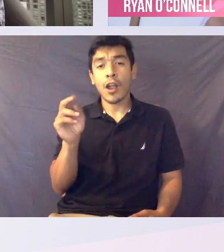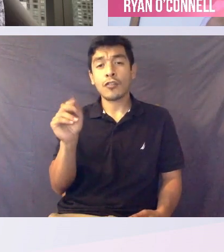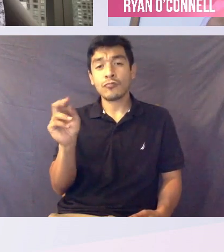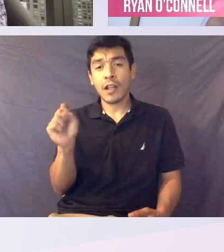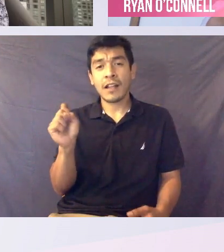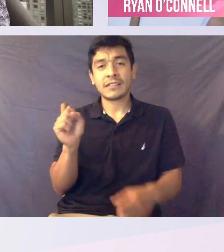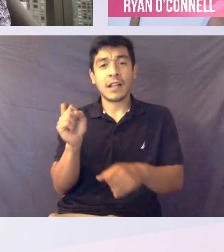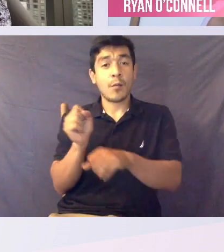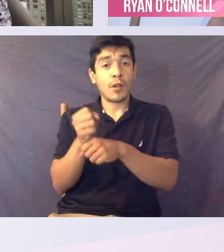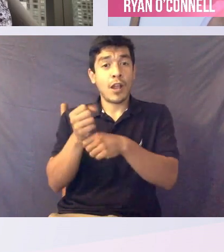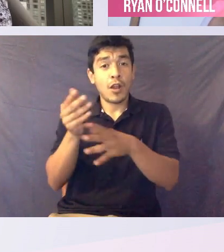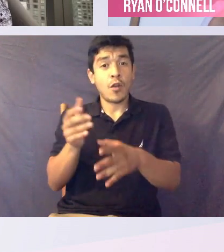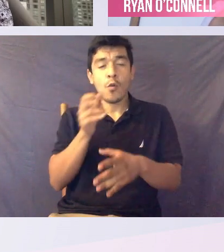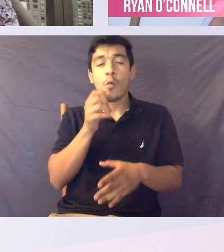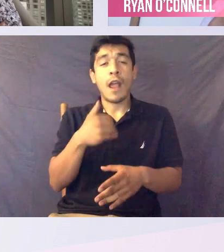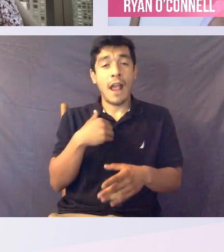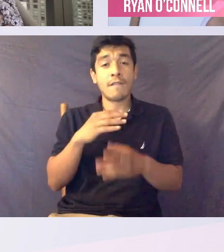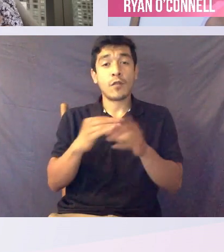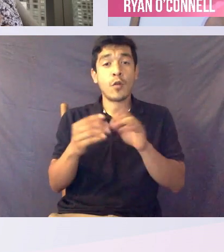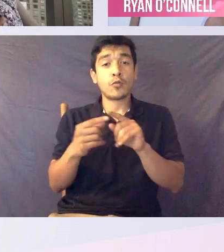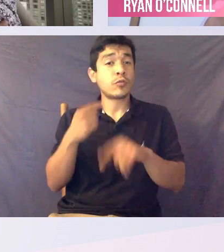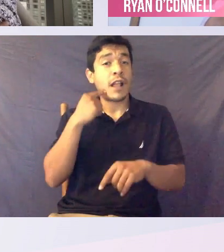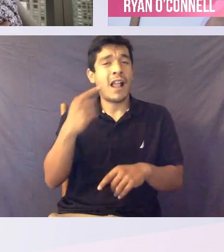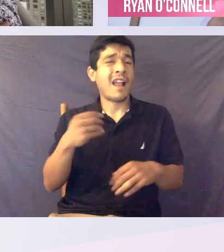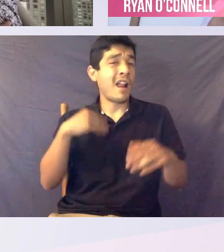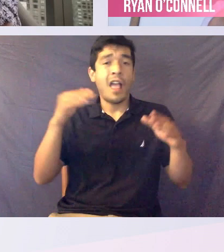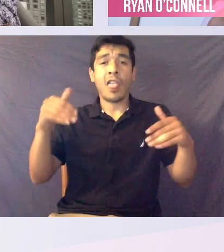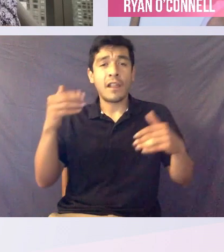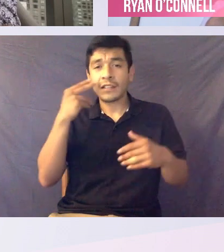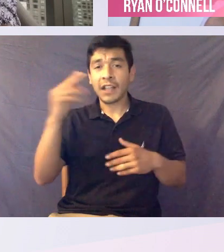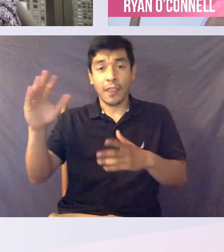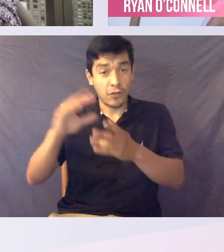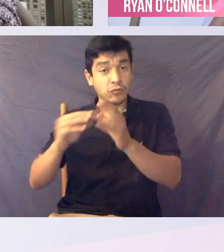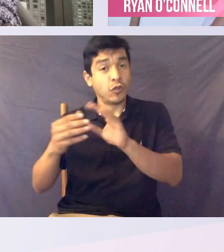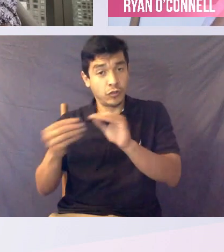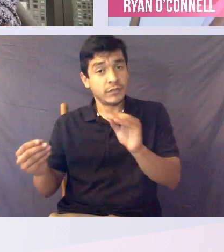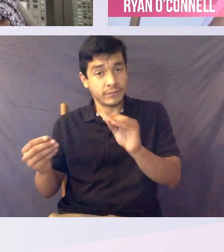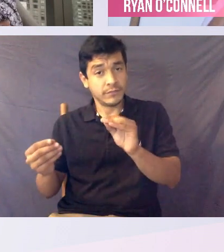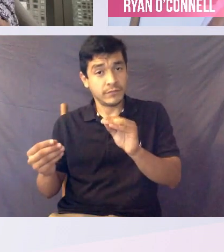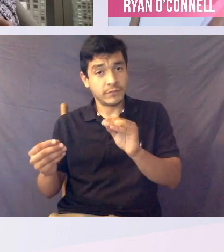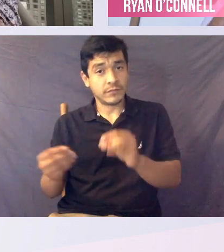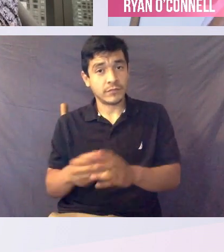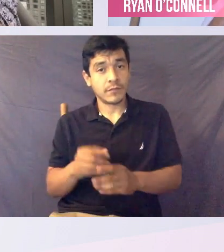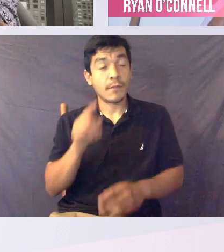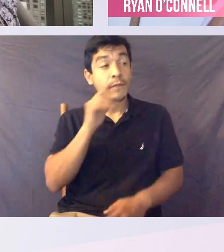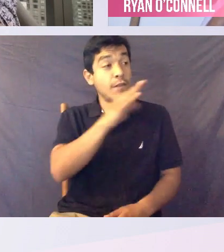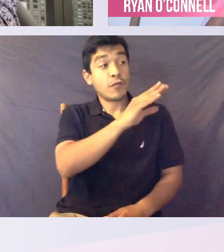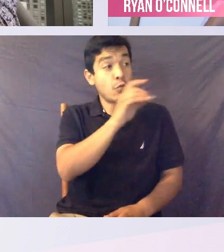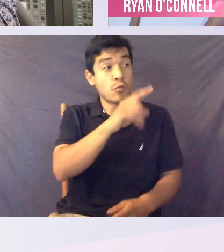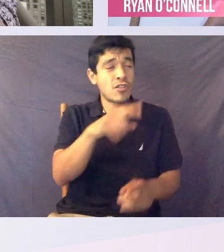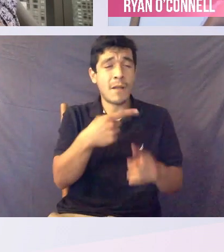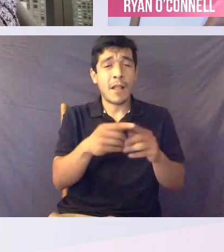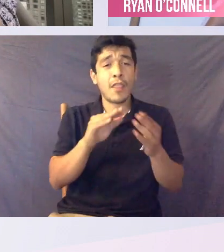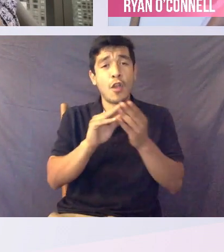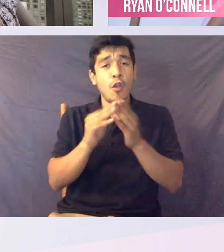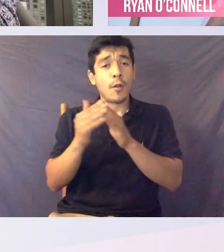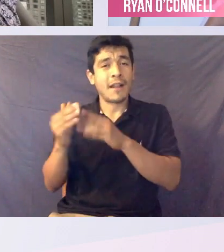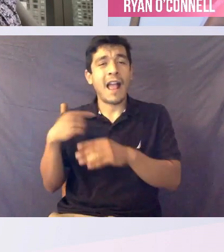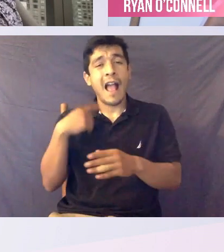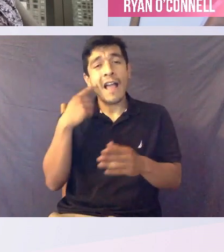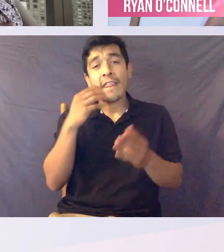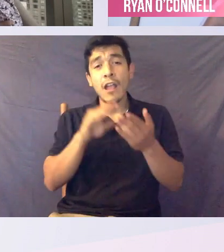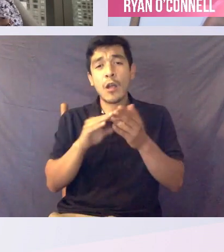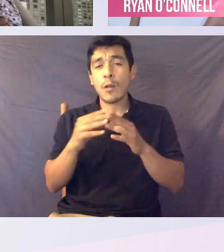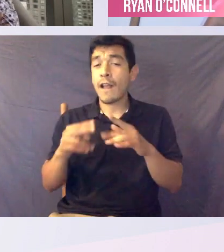tell, and I'm not seeing those stories being told. In terms of your question about the community, I think the community was really